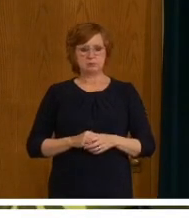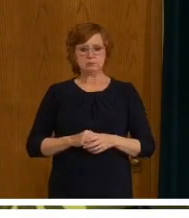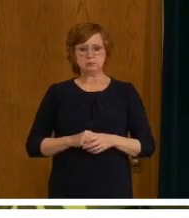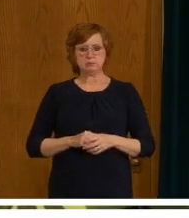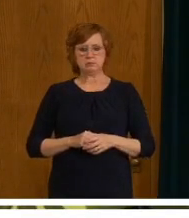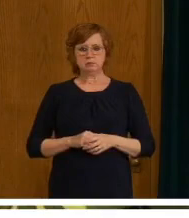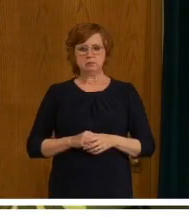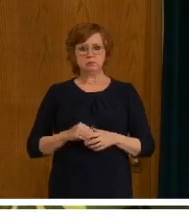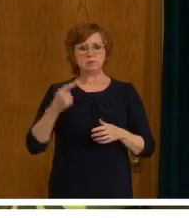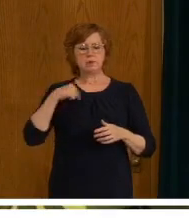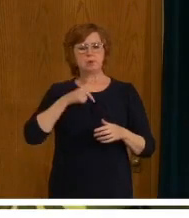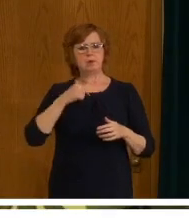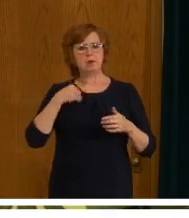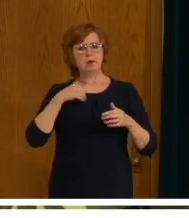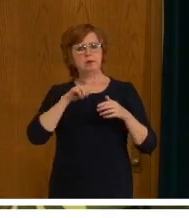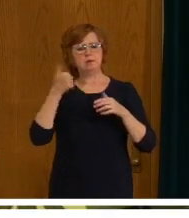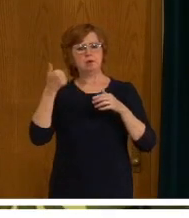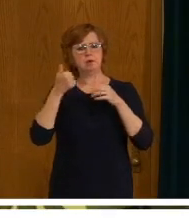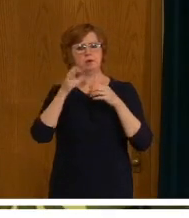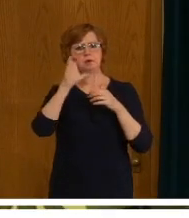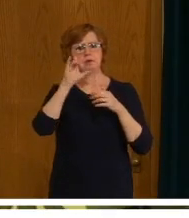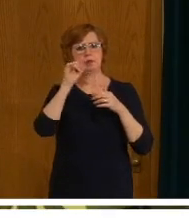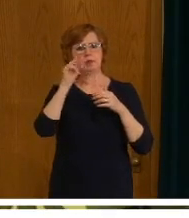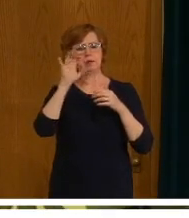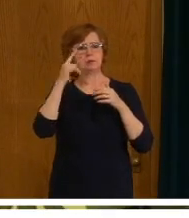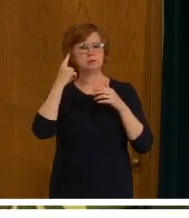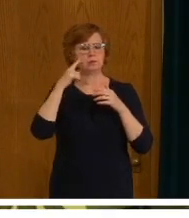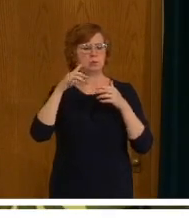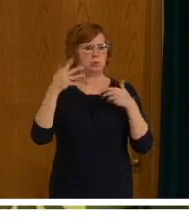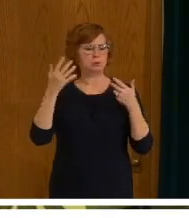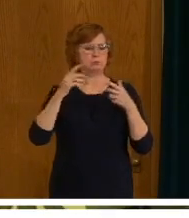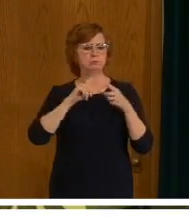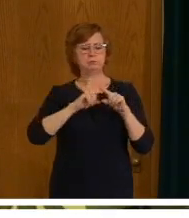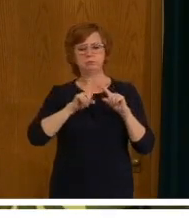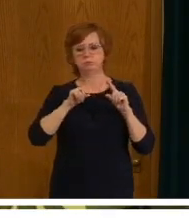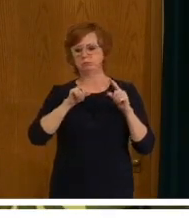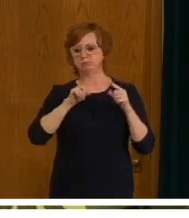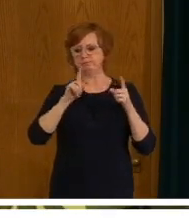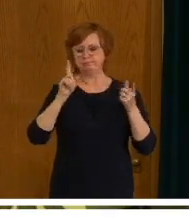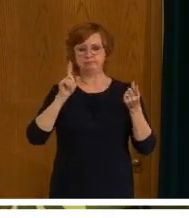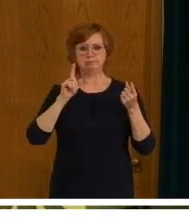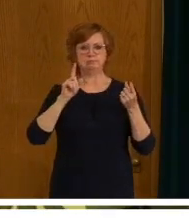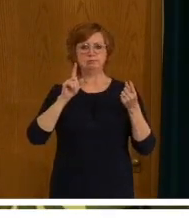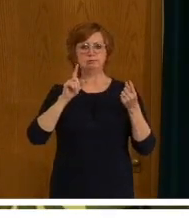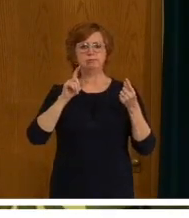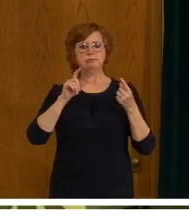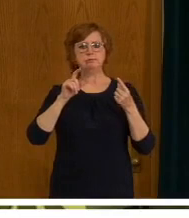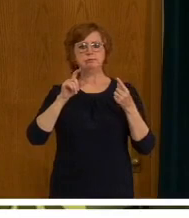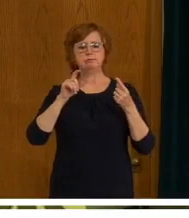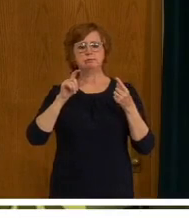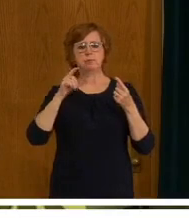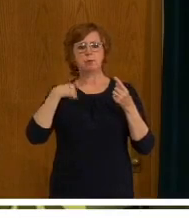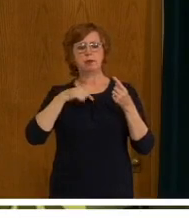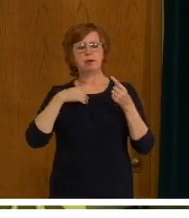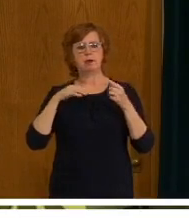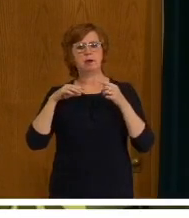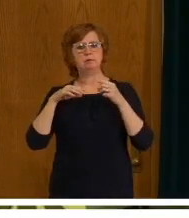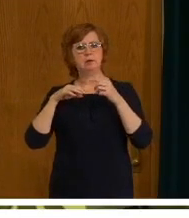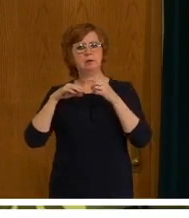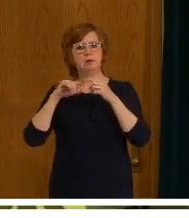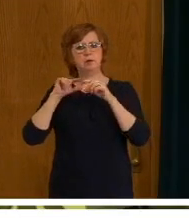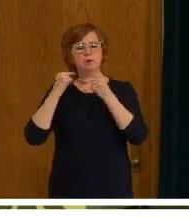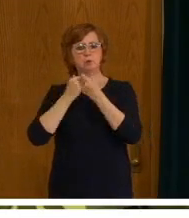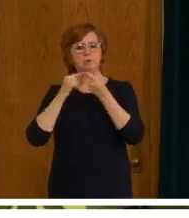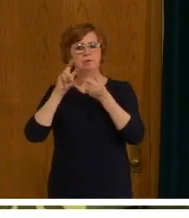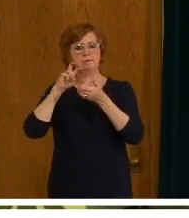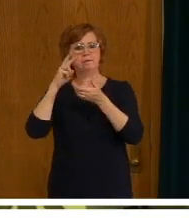over the course of the last number of months, from visiting homeless shelters, visiting our group homes, moving on now into our